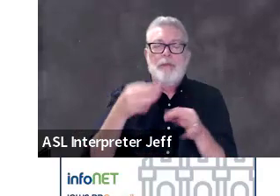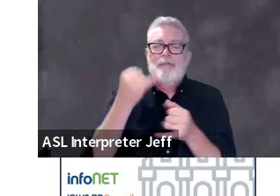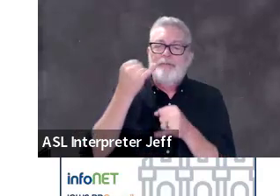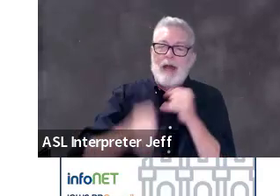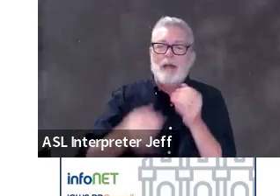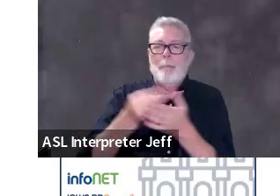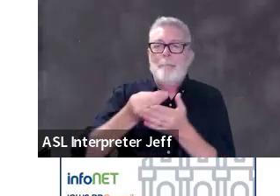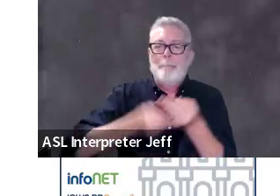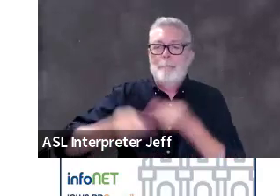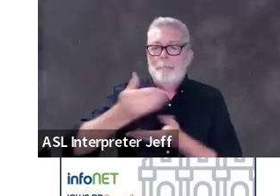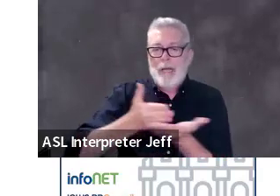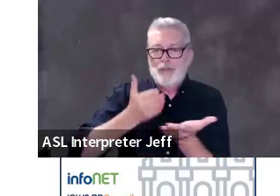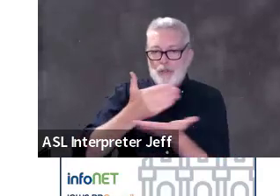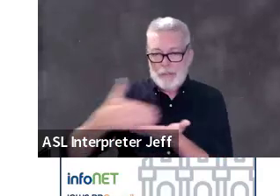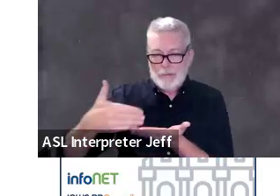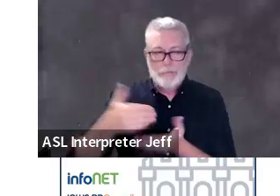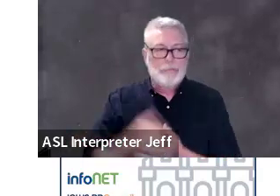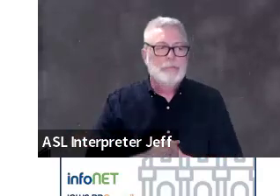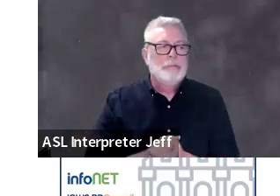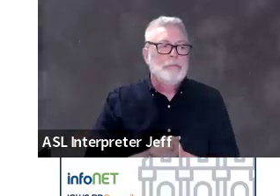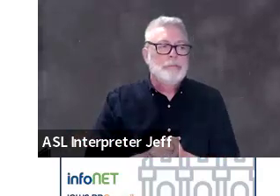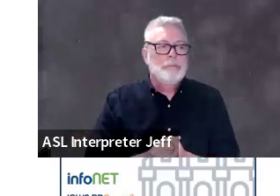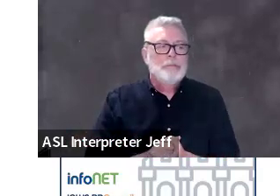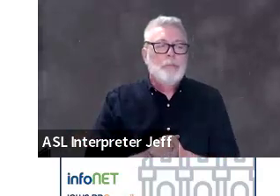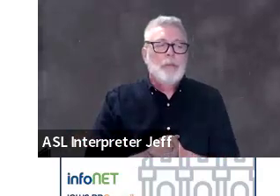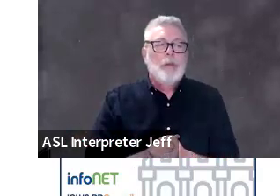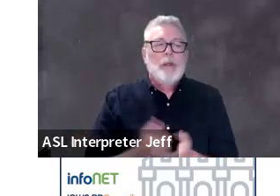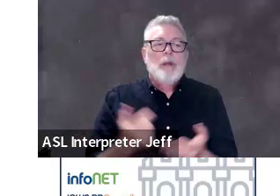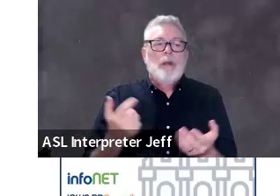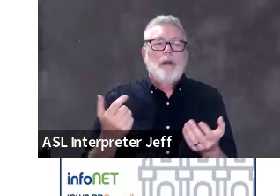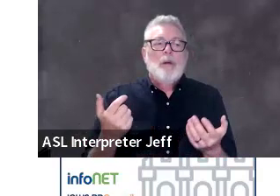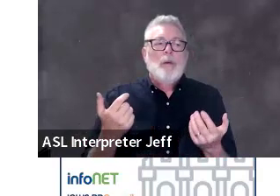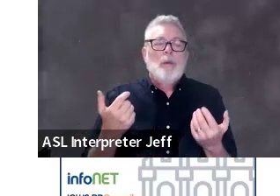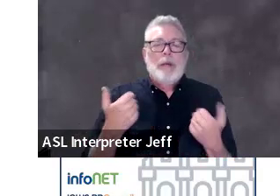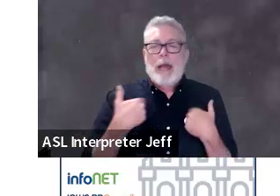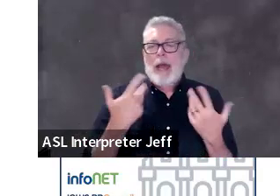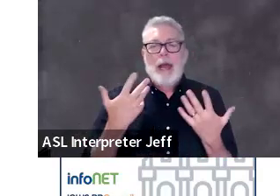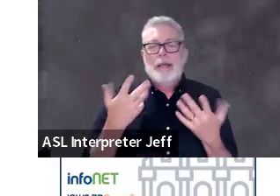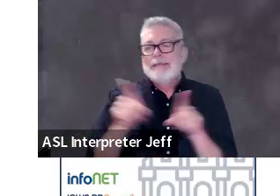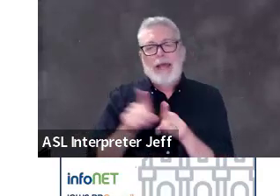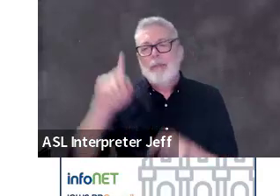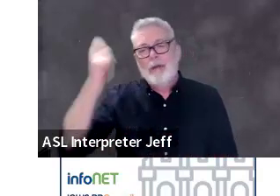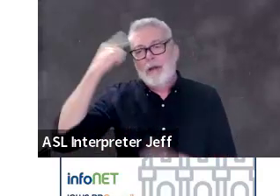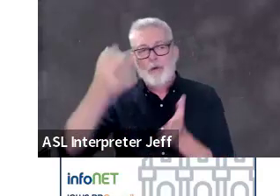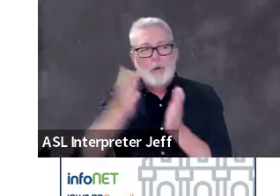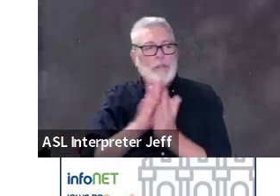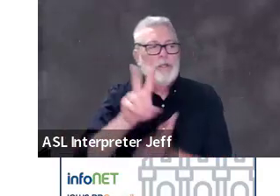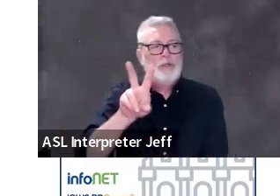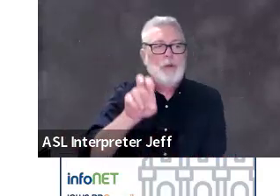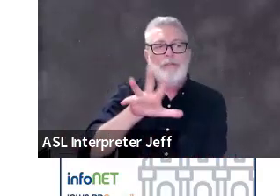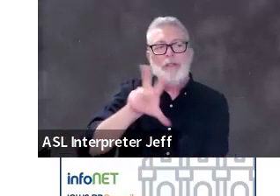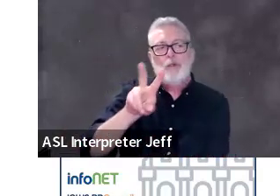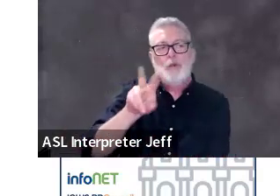package of the budget. So we had pretty much what the governor had asked for, a